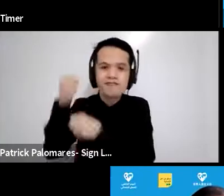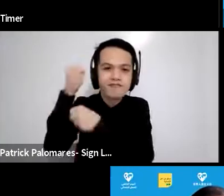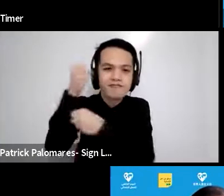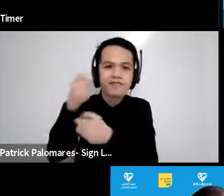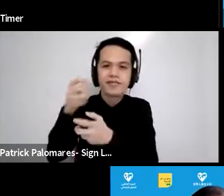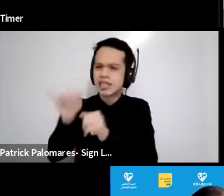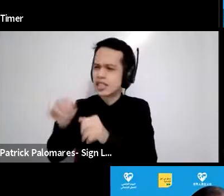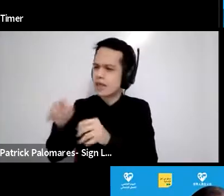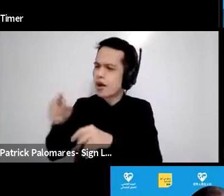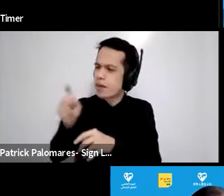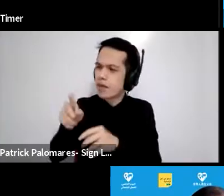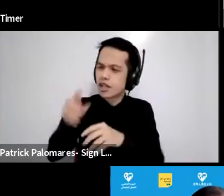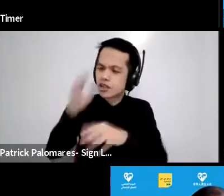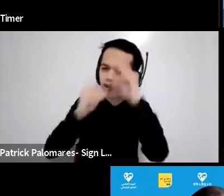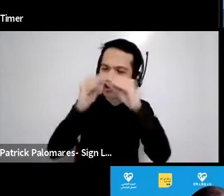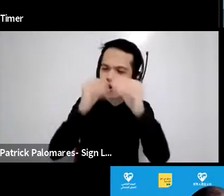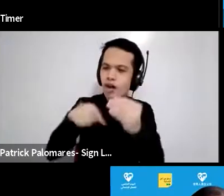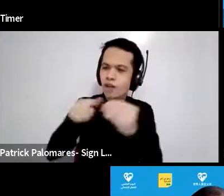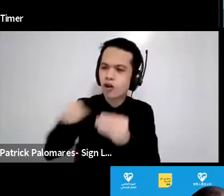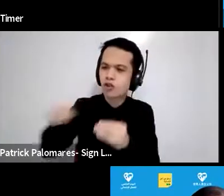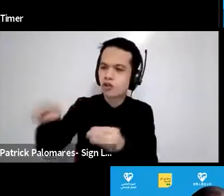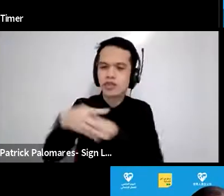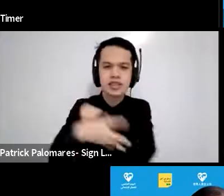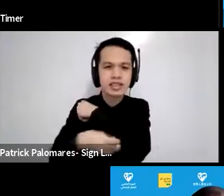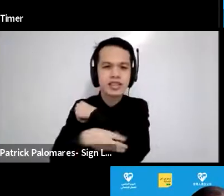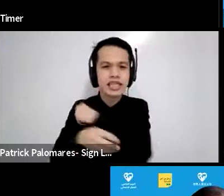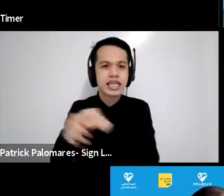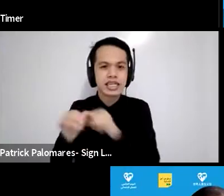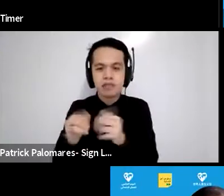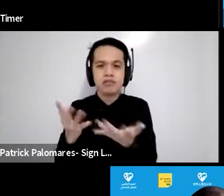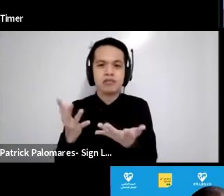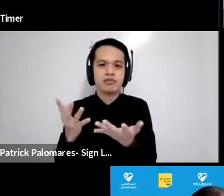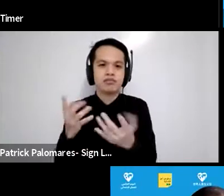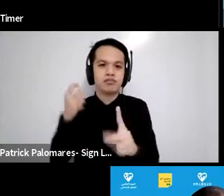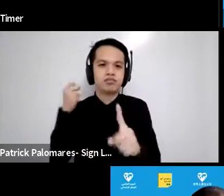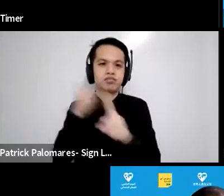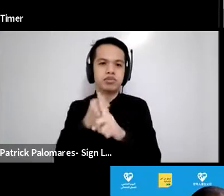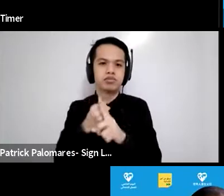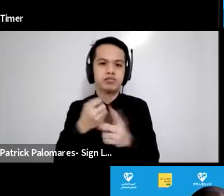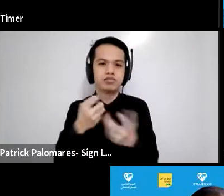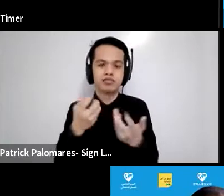the environmental defenders and indigenous peoples themselves. And then suddenly everything was online.